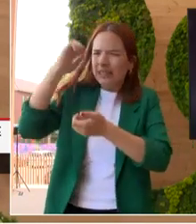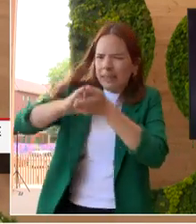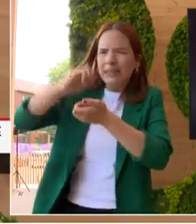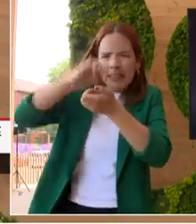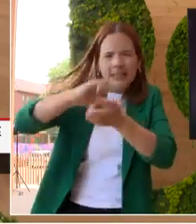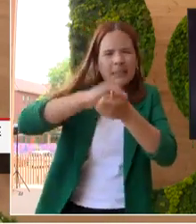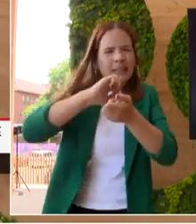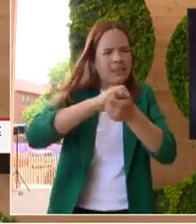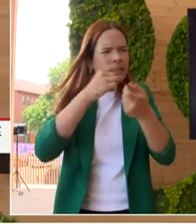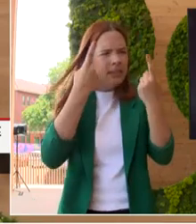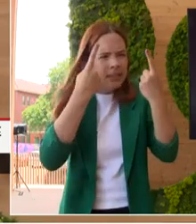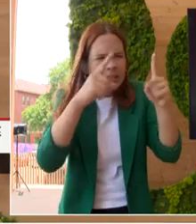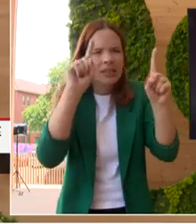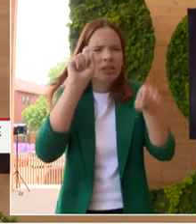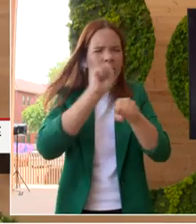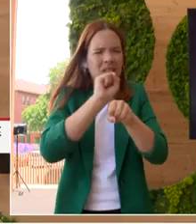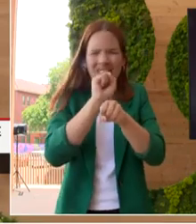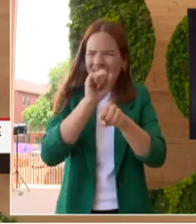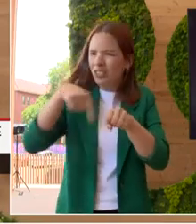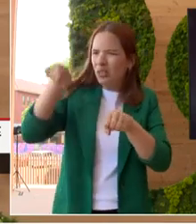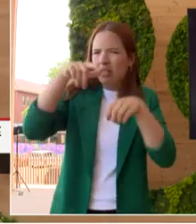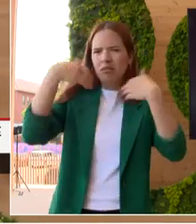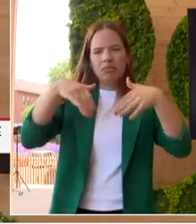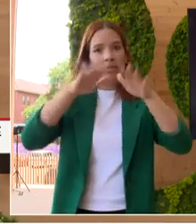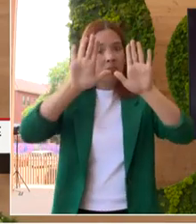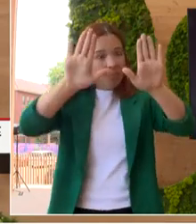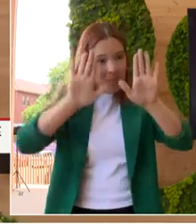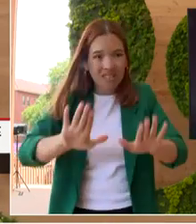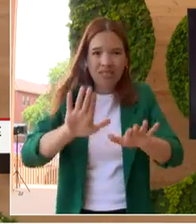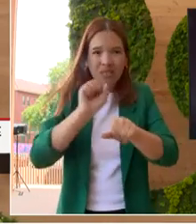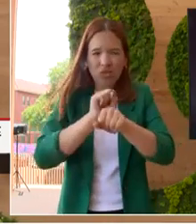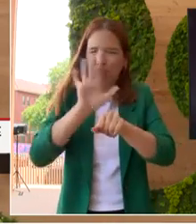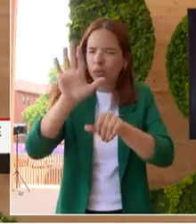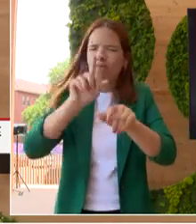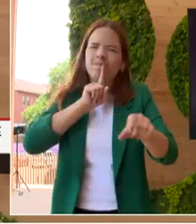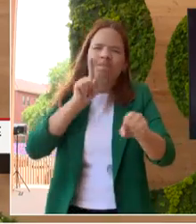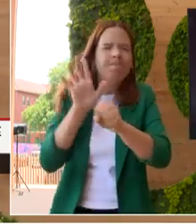the extraordinary Dan Tangolini.